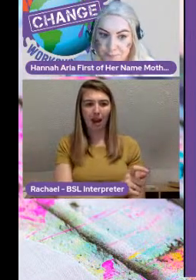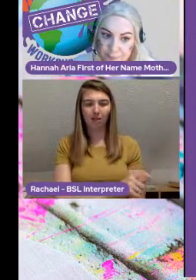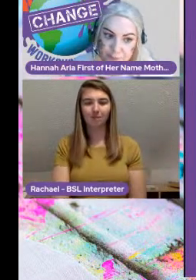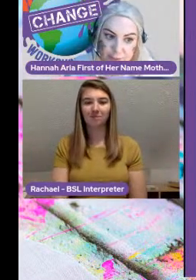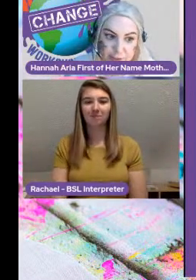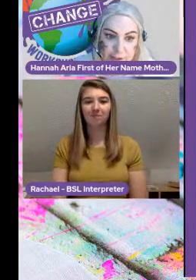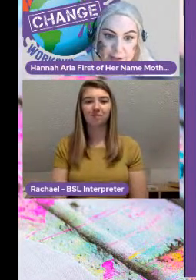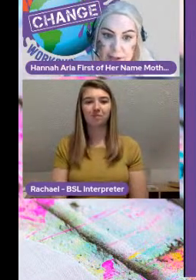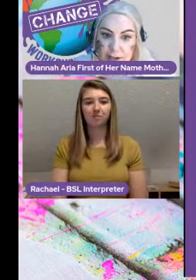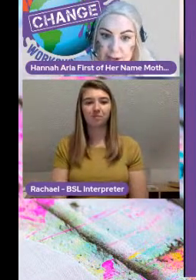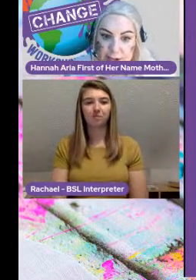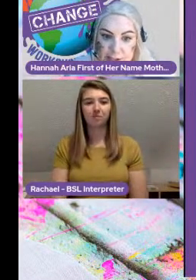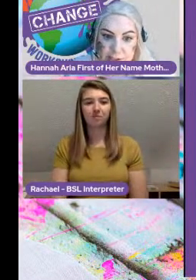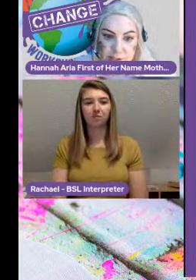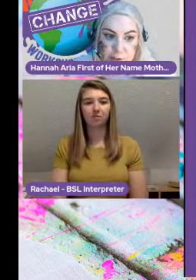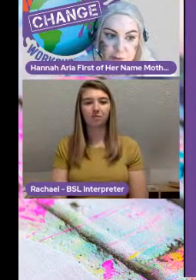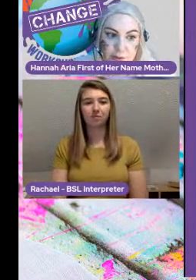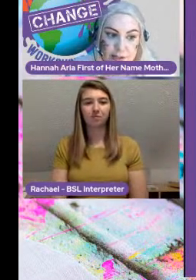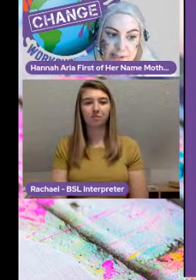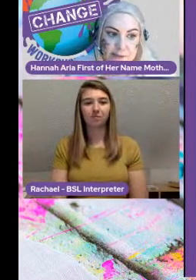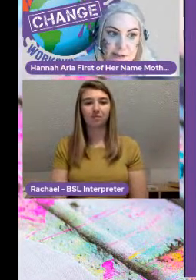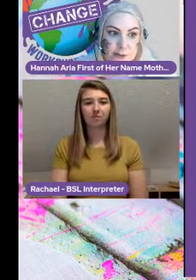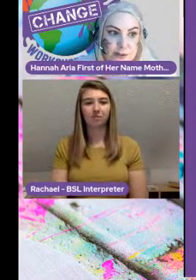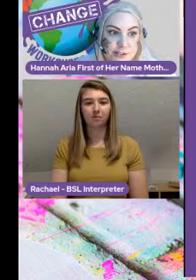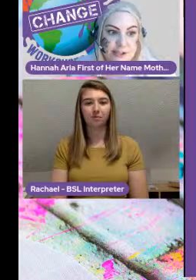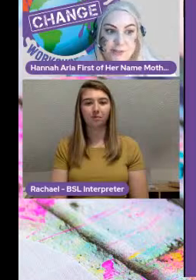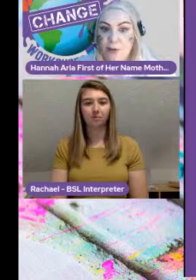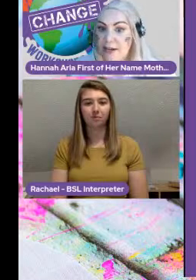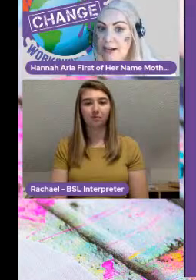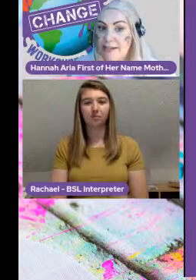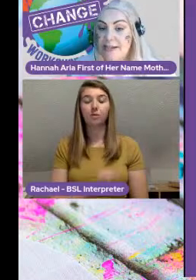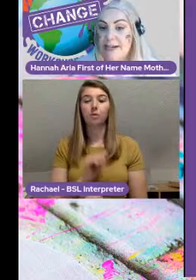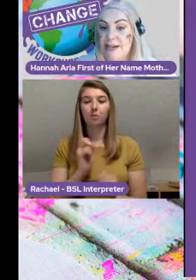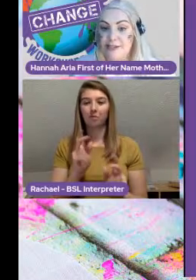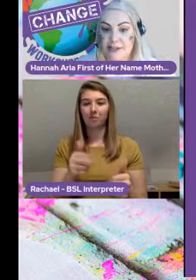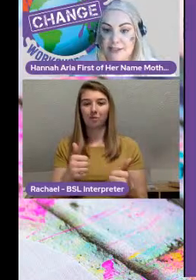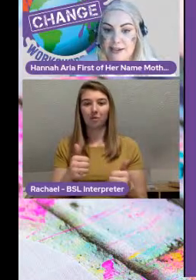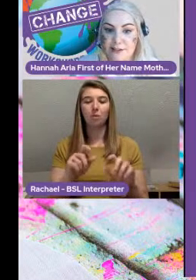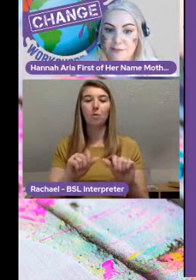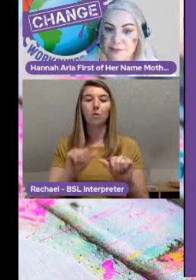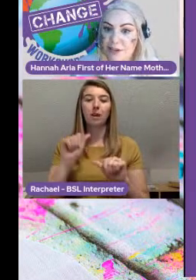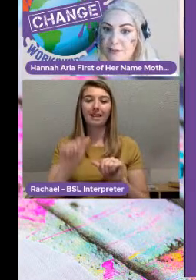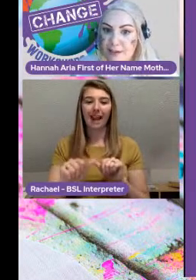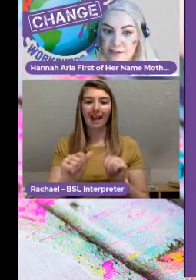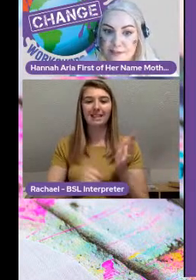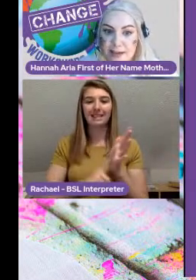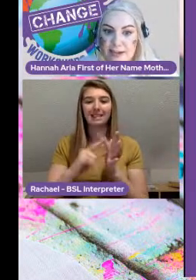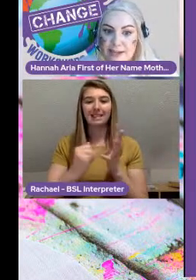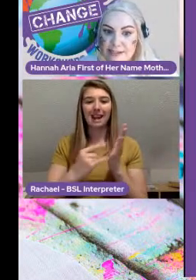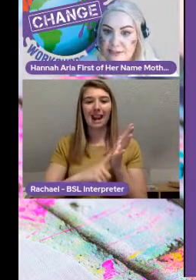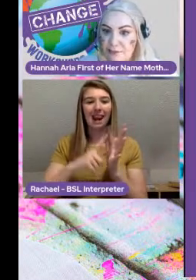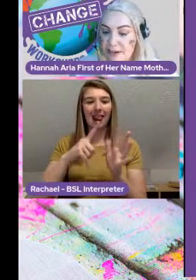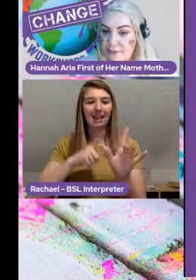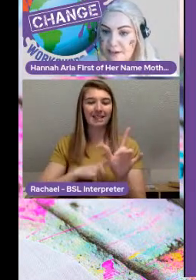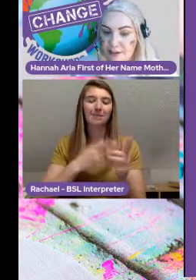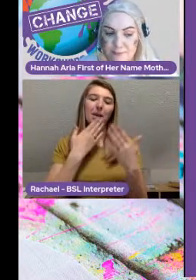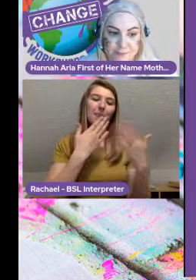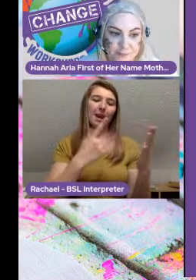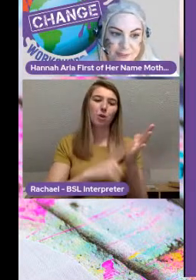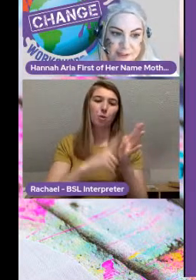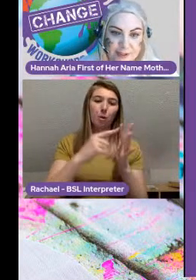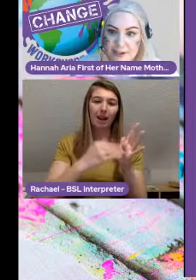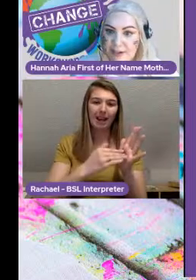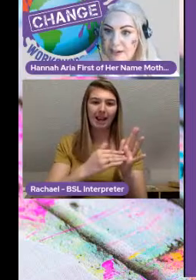stream. And let's have a look who's next. We've got Leslie next, I think. So thanks for that, Liz. Great